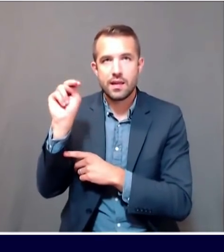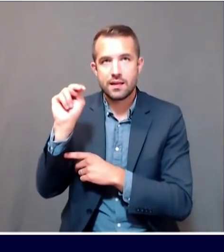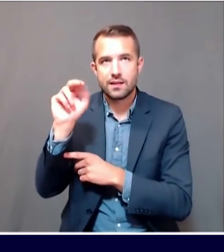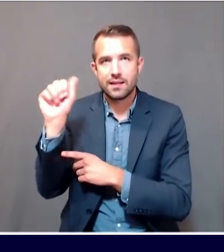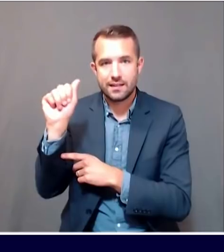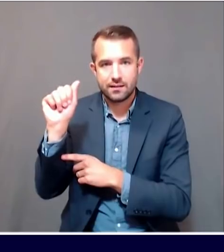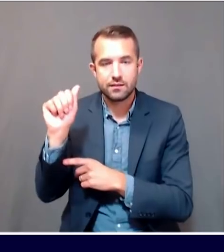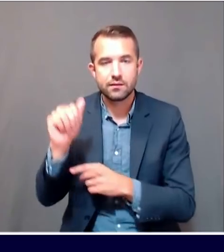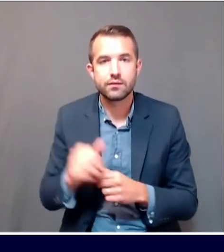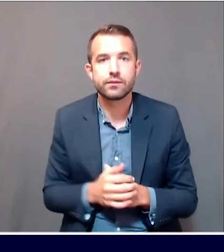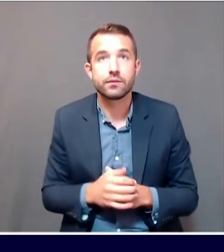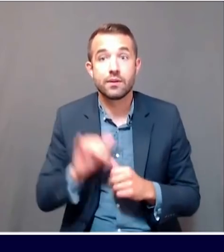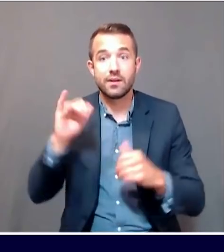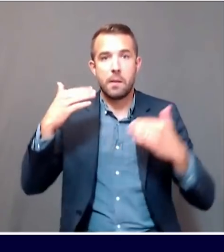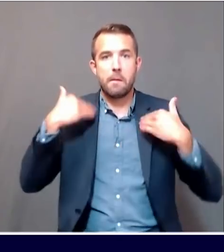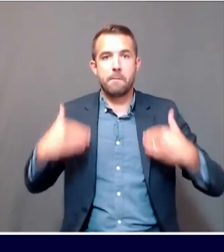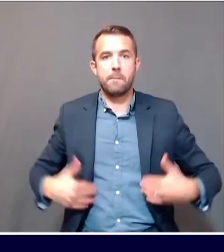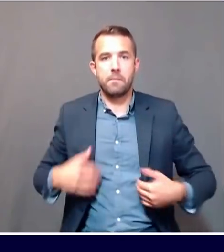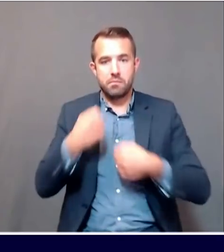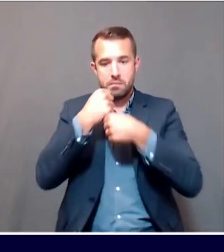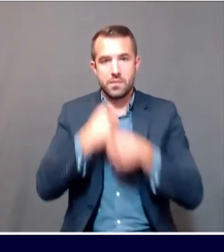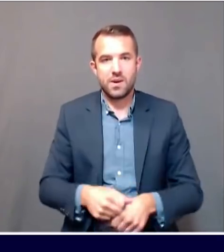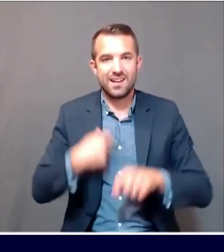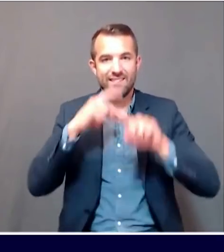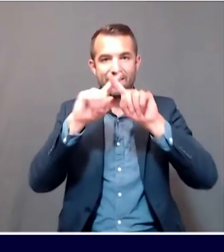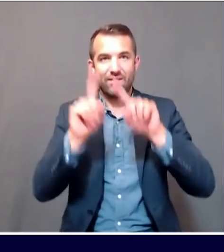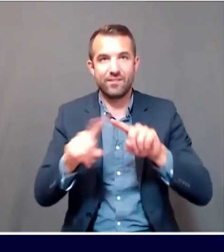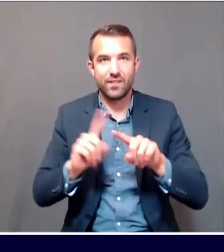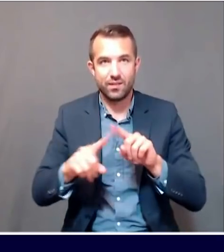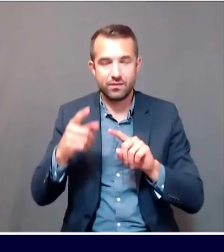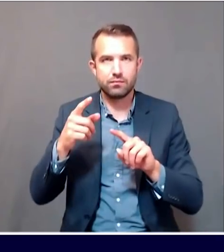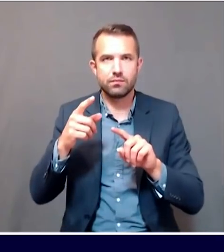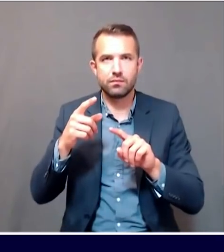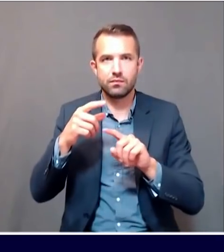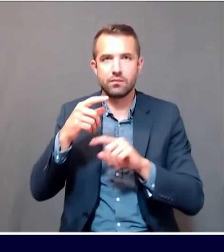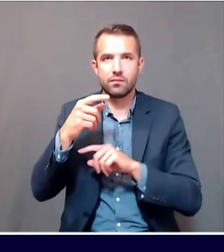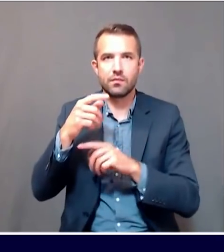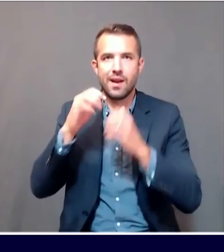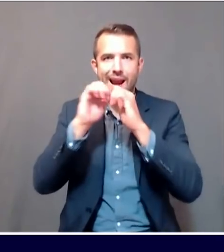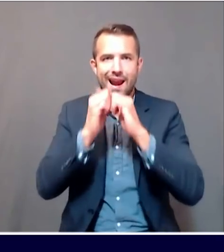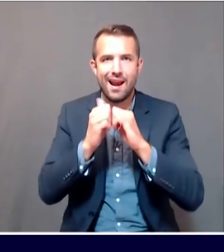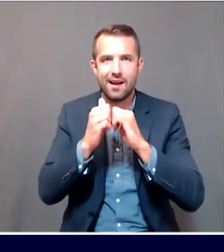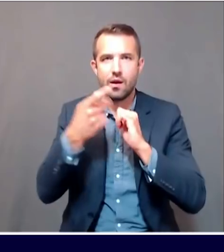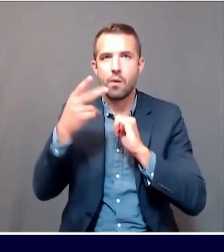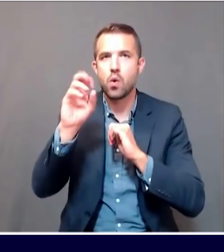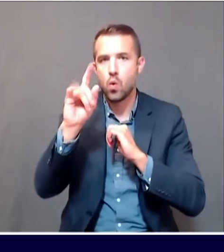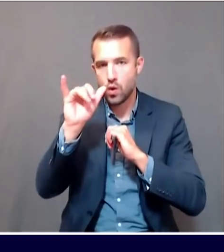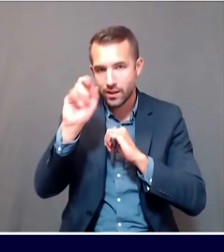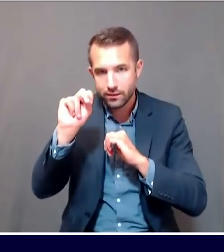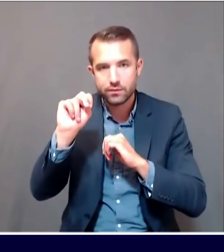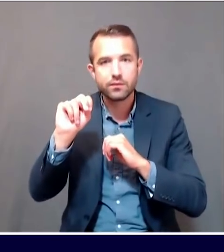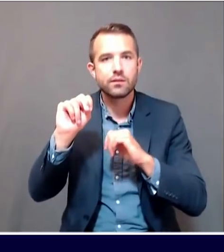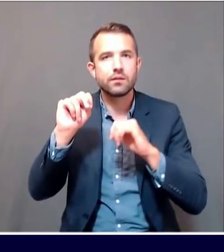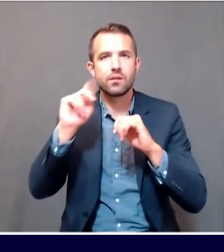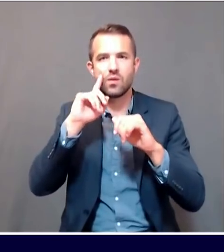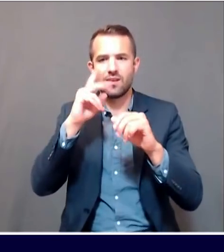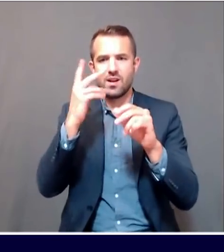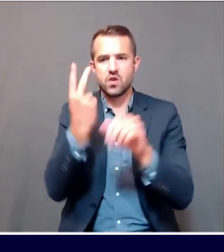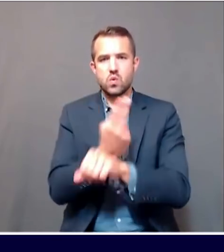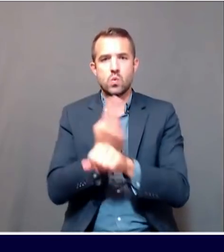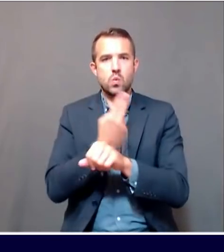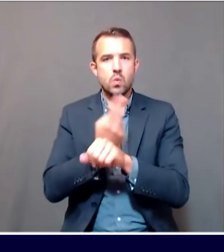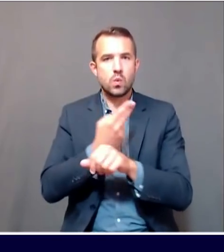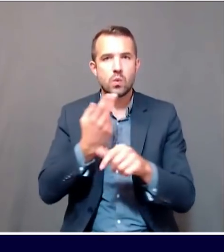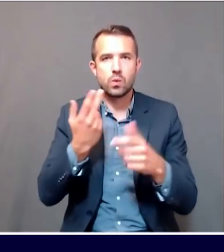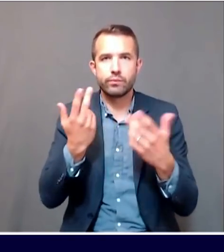In partnership with the National Institute of Health, Moderna found that the vaccine that they've been developing